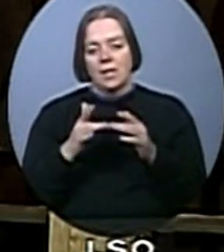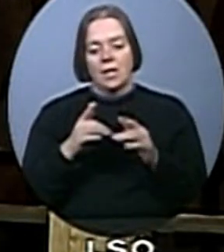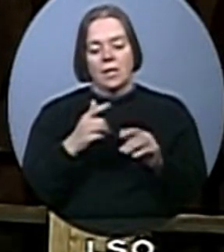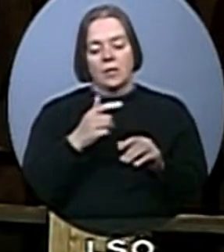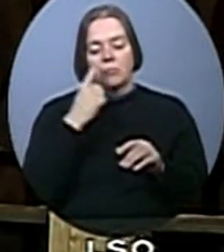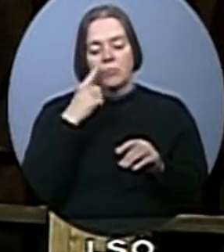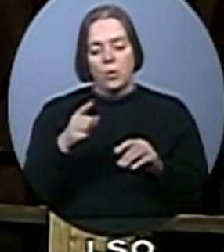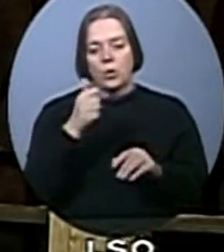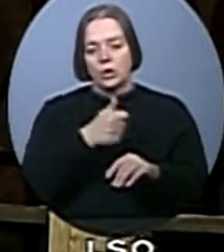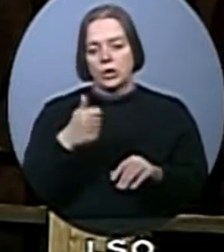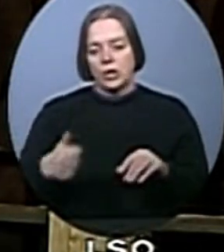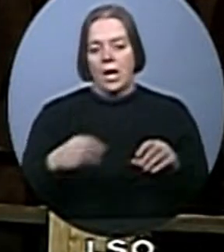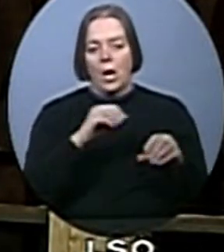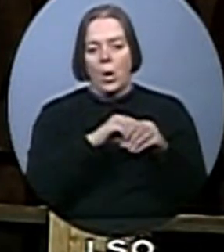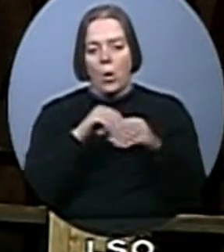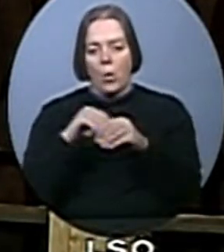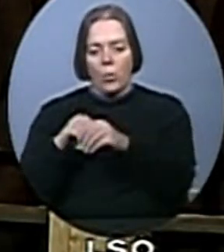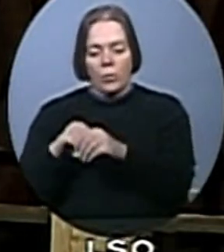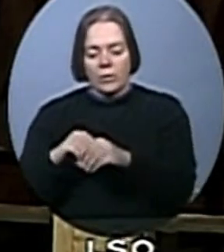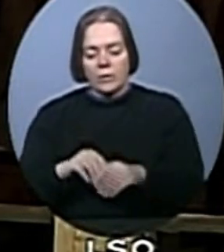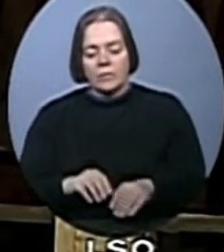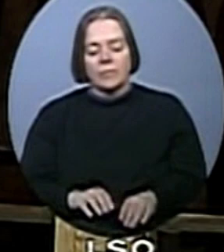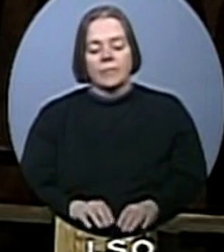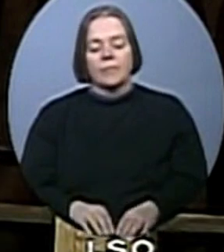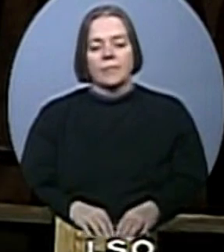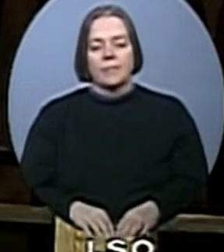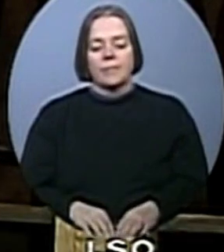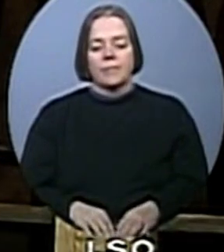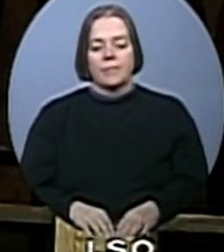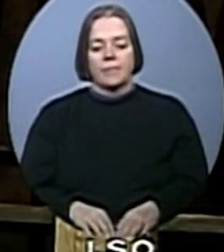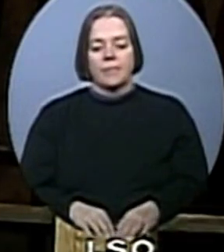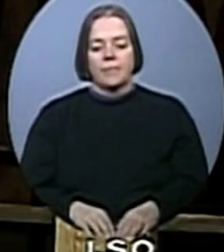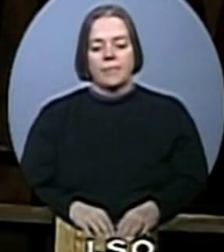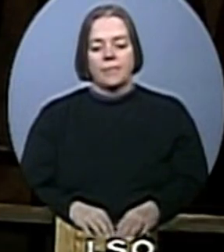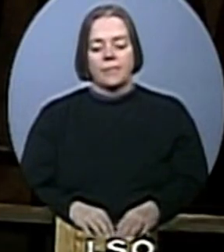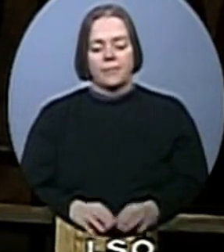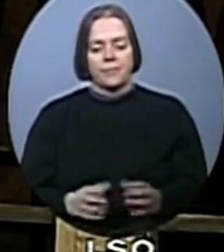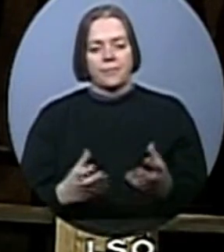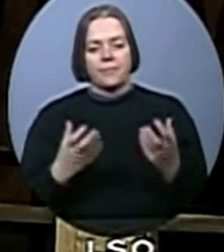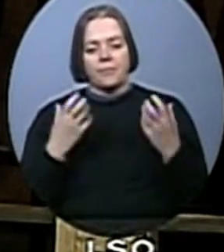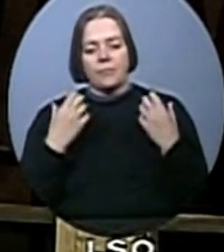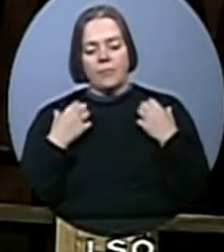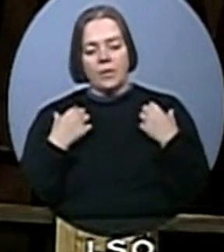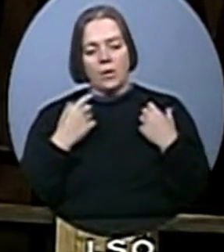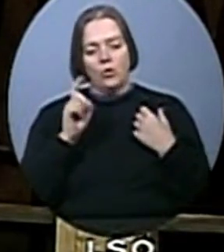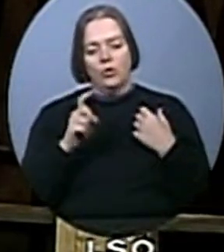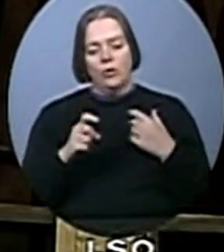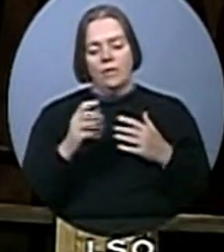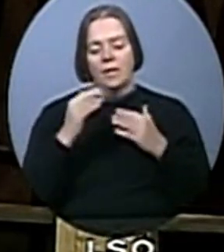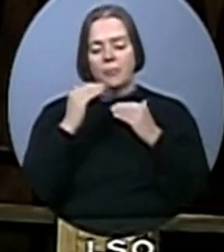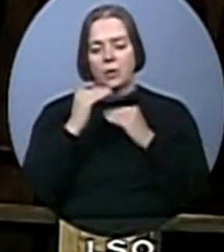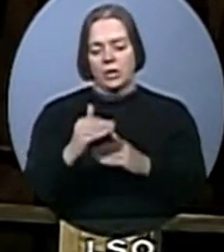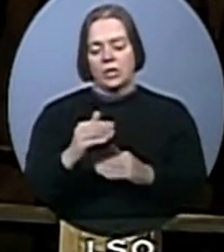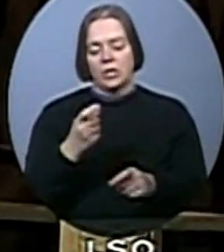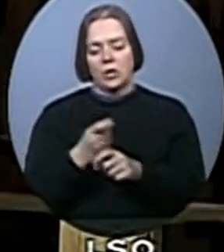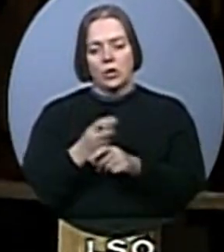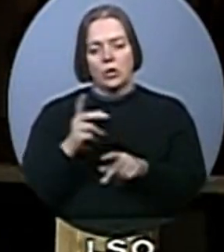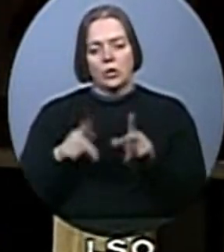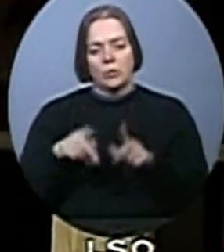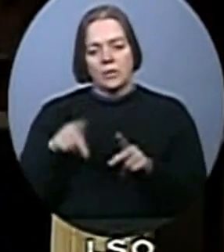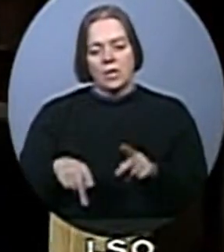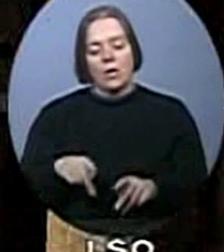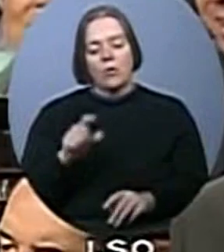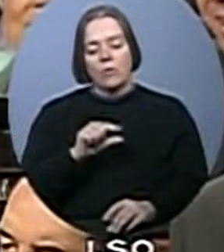directive to the CRTC so the Commission will once again stand up for the public and protect the consumer? Good. Honourable Minister of